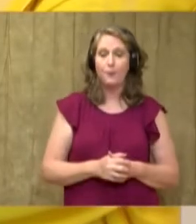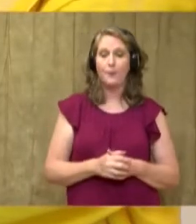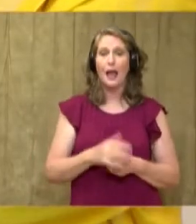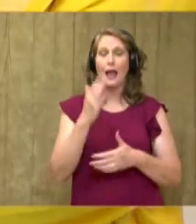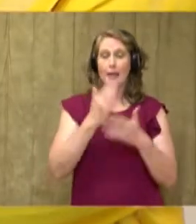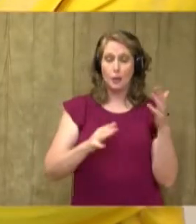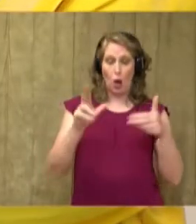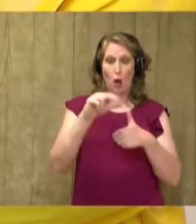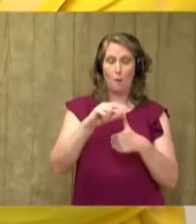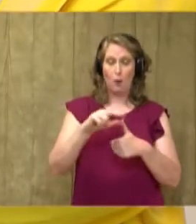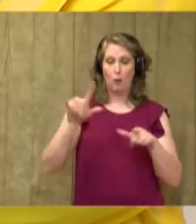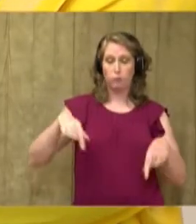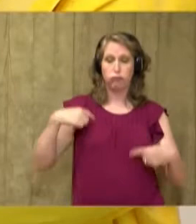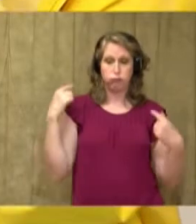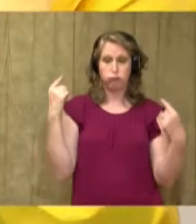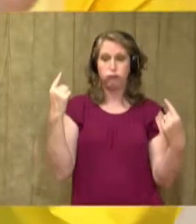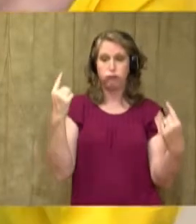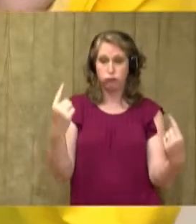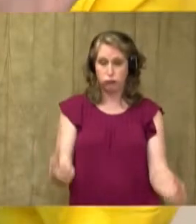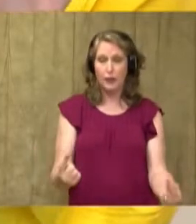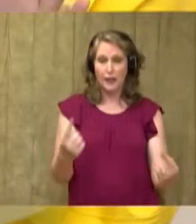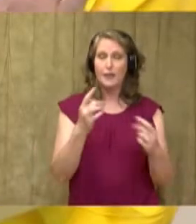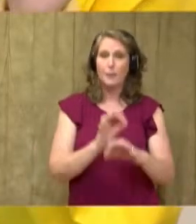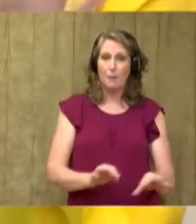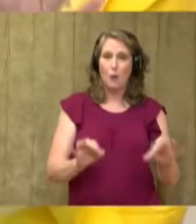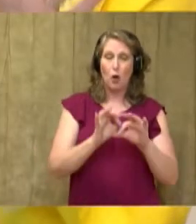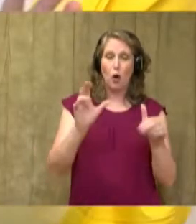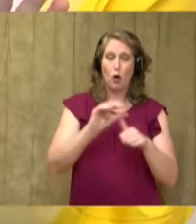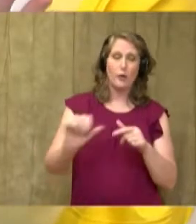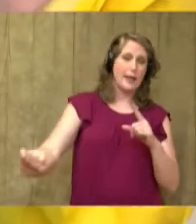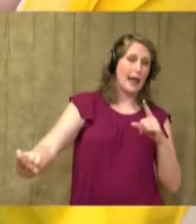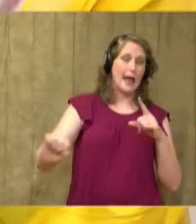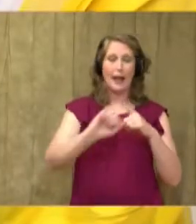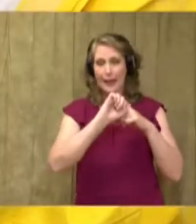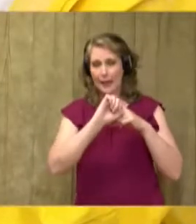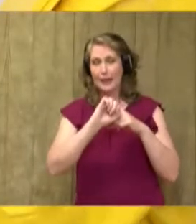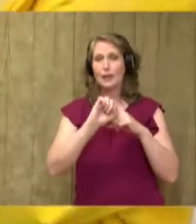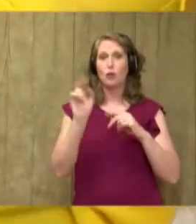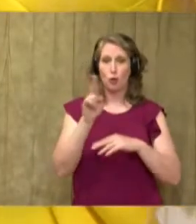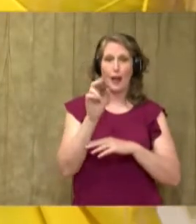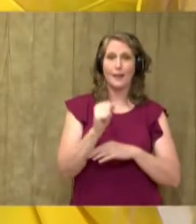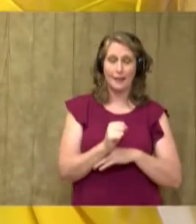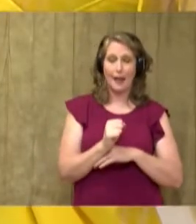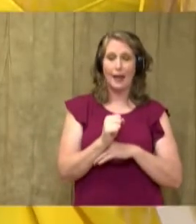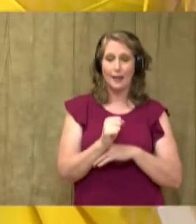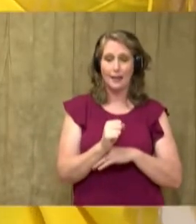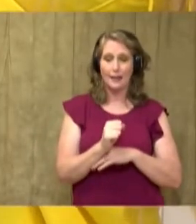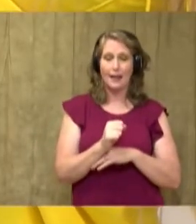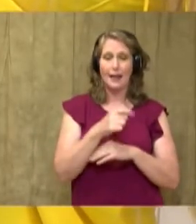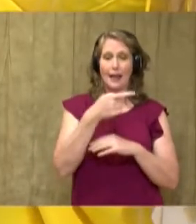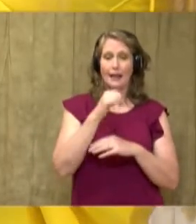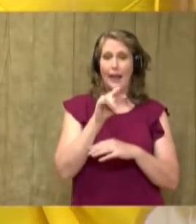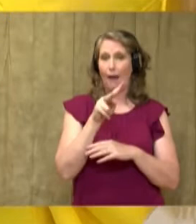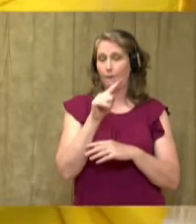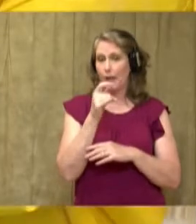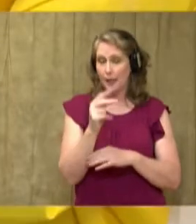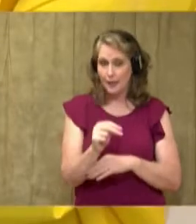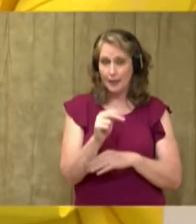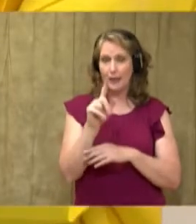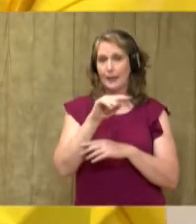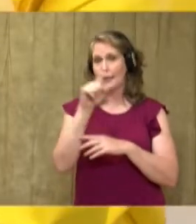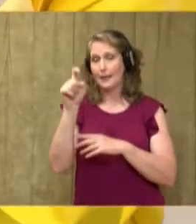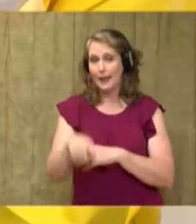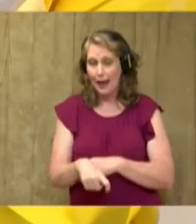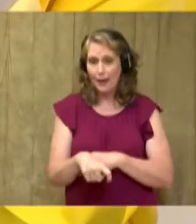Some hurricanes throughout history. So these are some major hurricanes that have devastated us throughout history. In Galveston, Texas on September